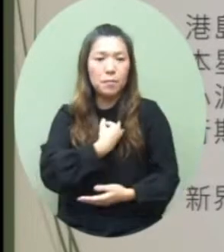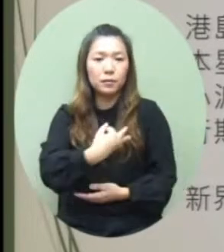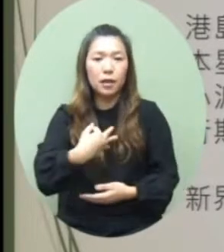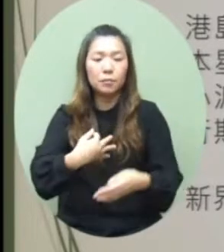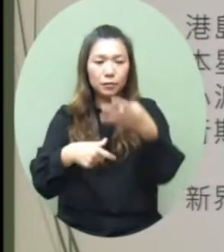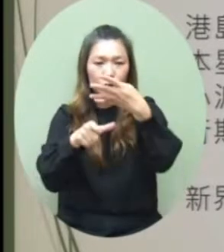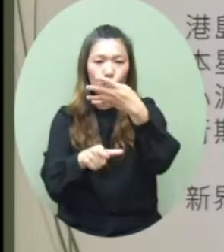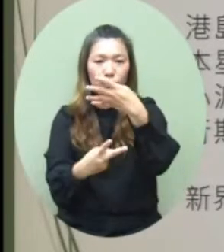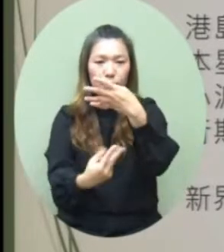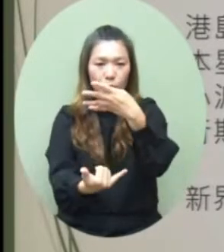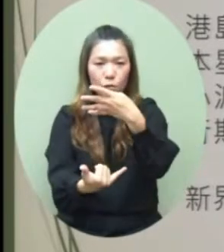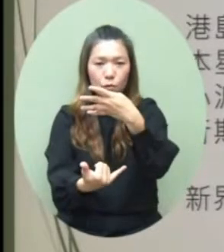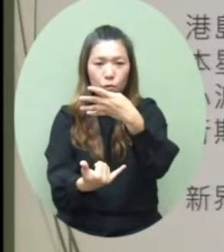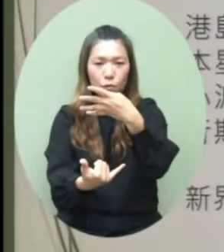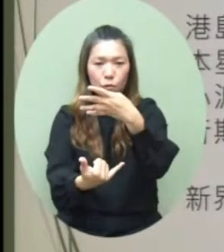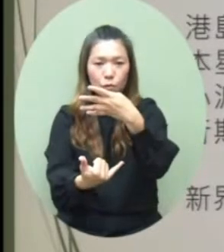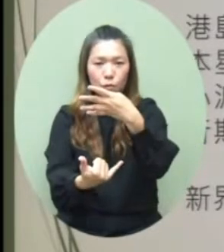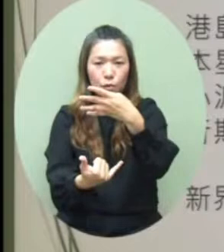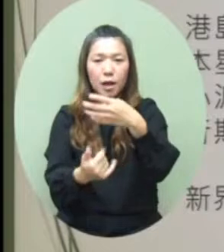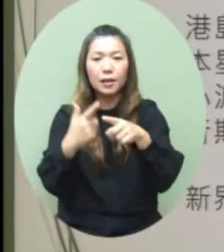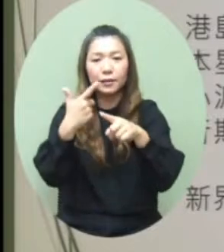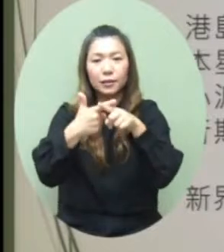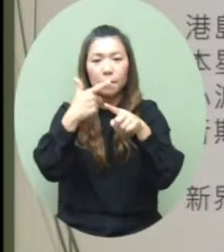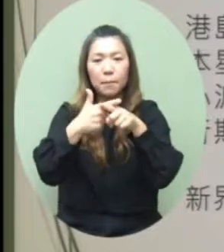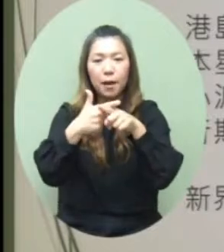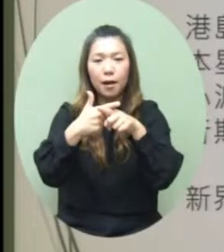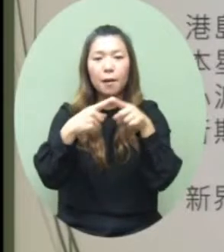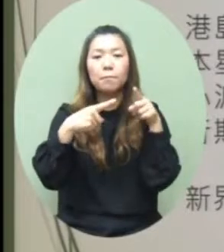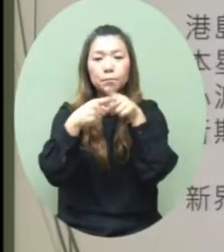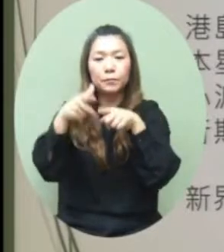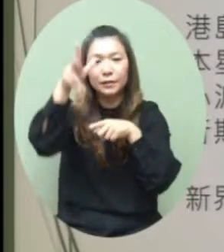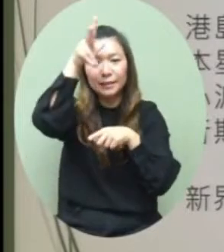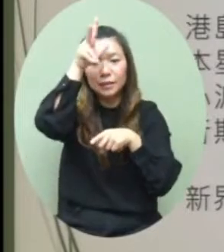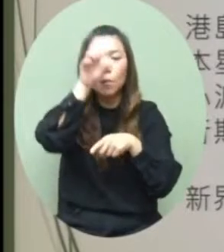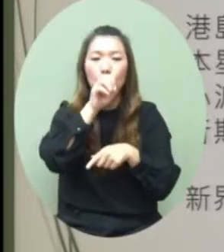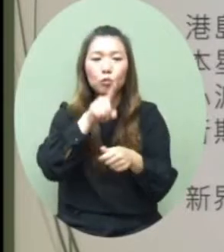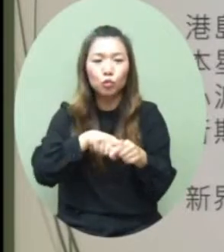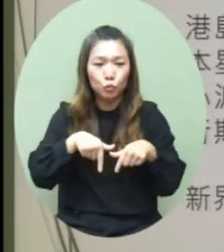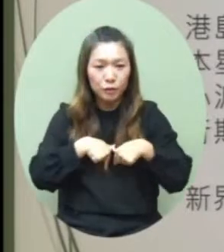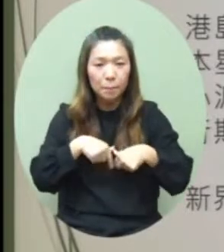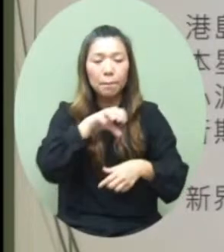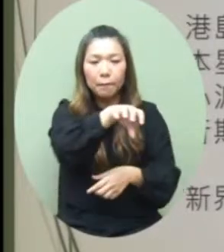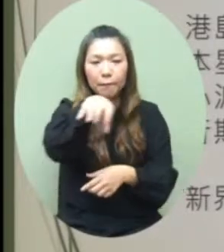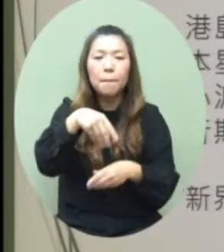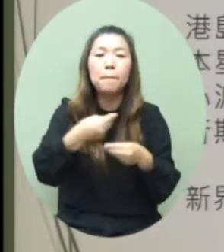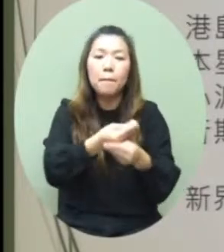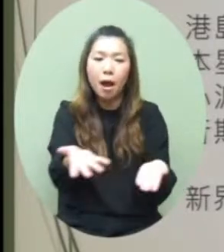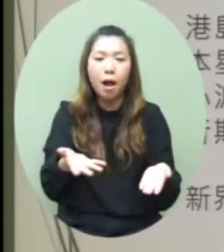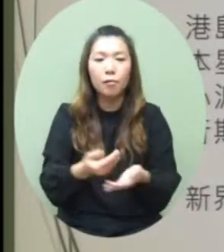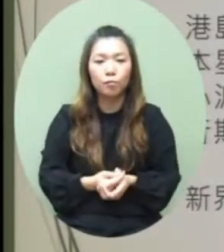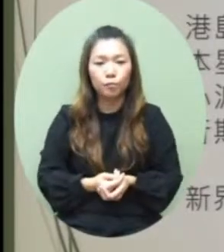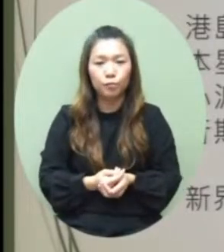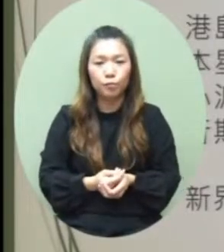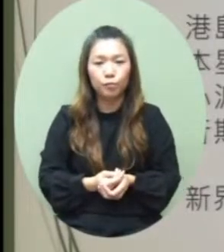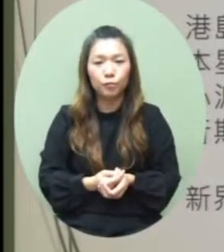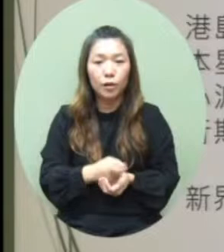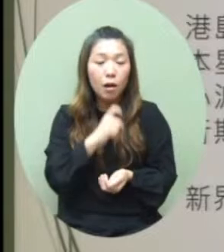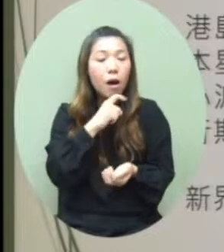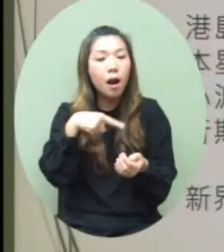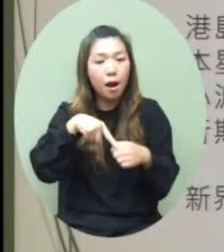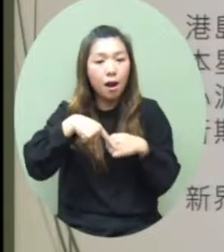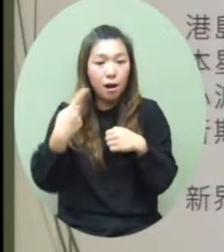is admission by tickets at the Hong Kong Convention and Exhibition Centre. Starting the 26th of April, that is